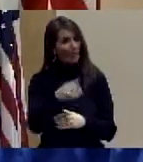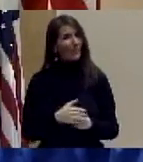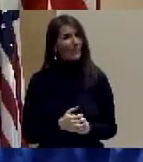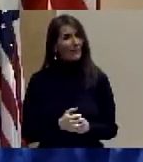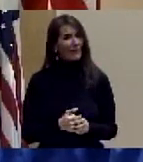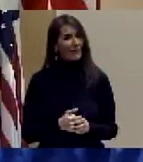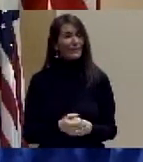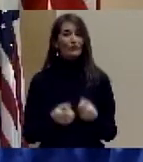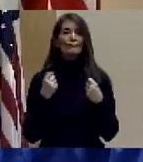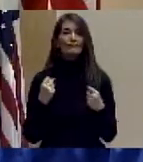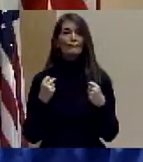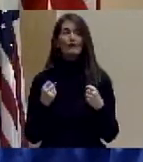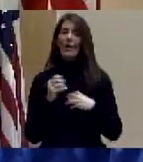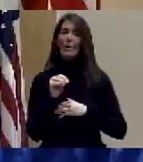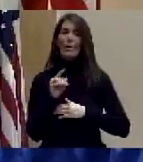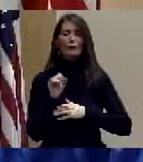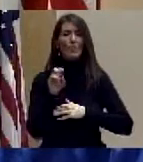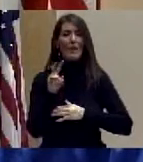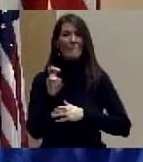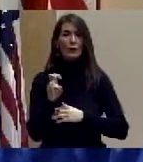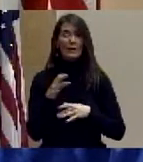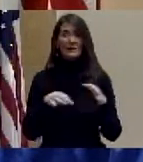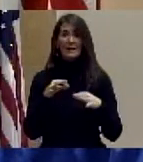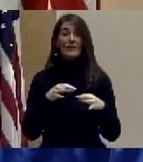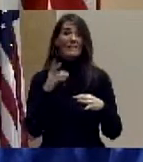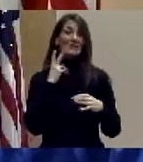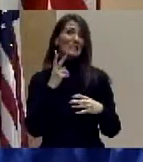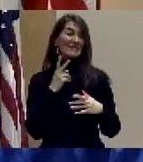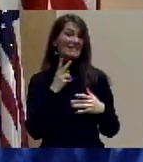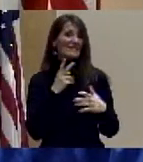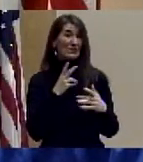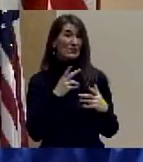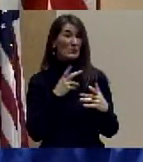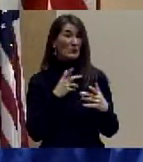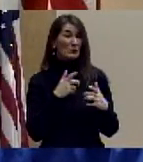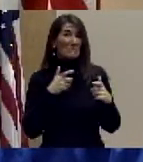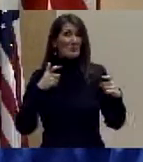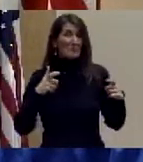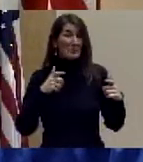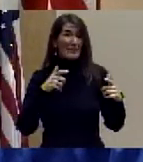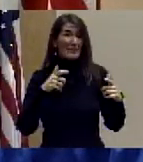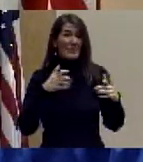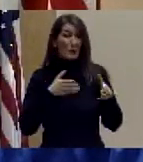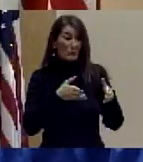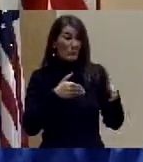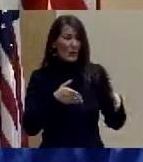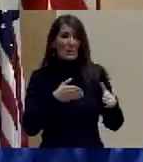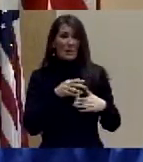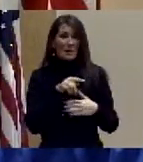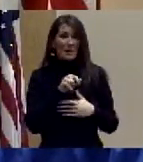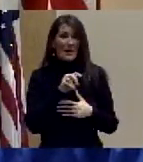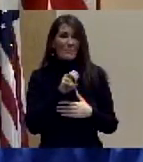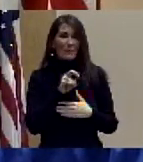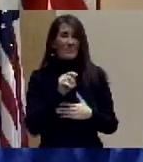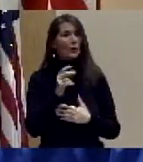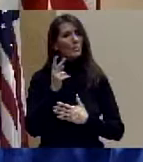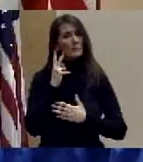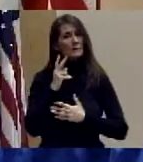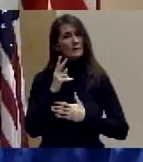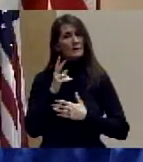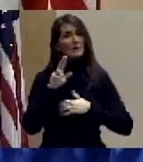driver along Monroe Avenue, instead of seeing that expanse of pavement that's there today, will see